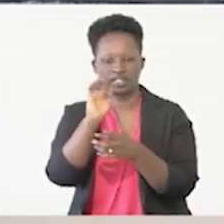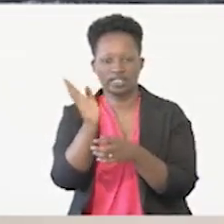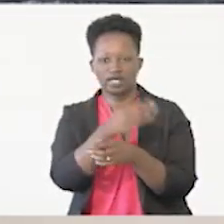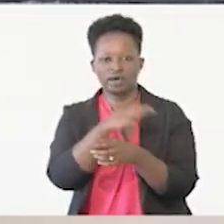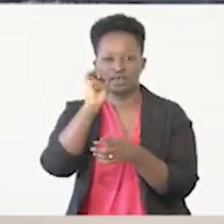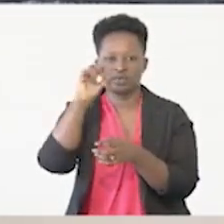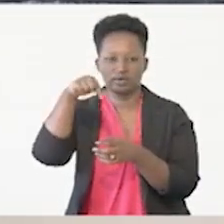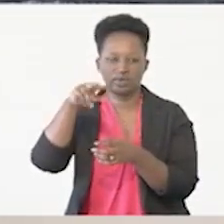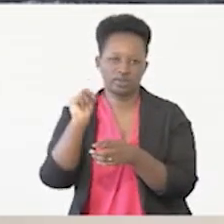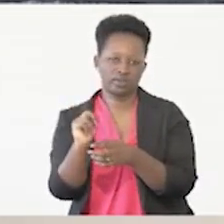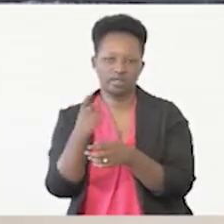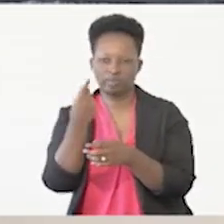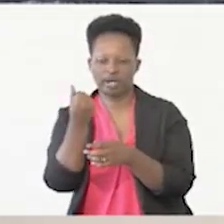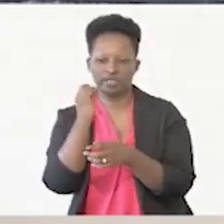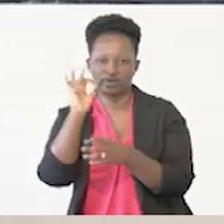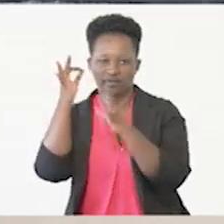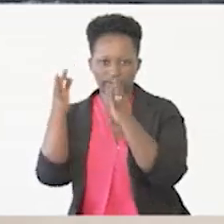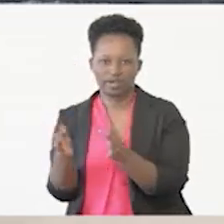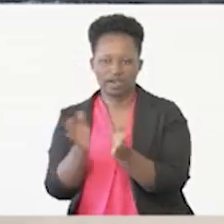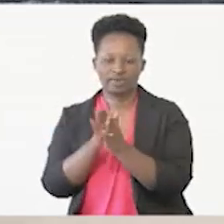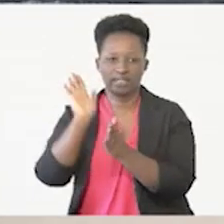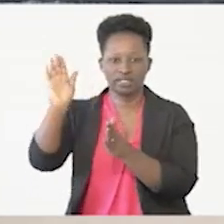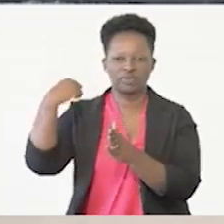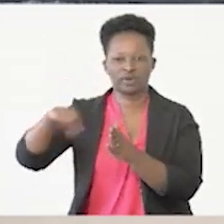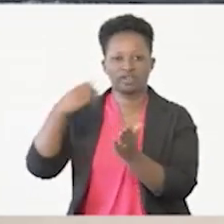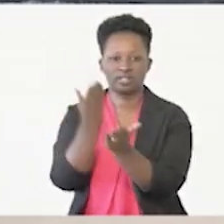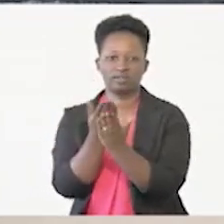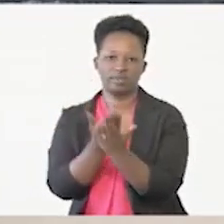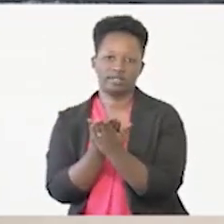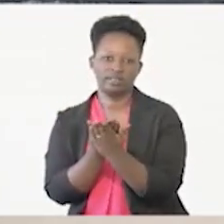of the commodity and its quantity demanded,